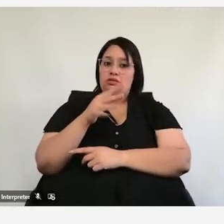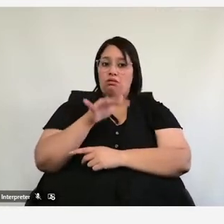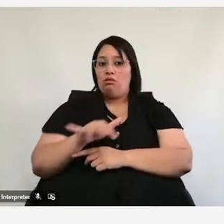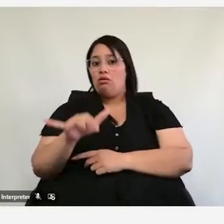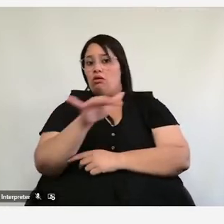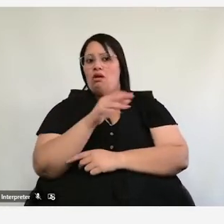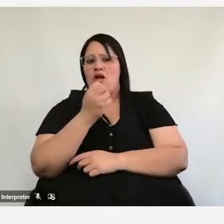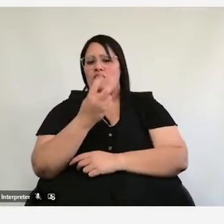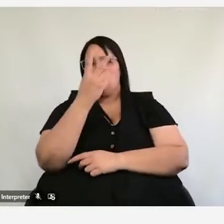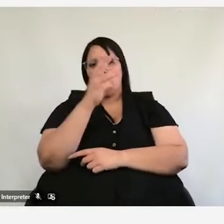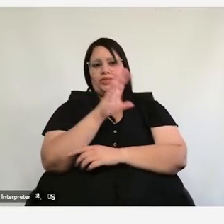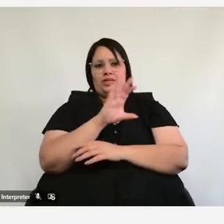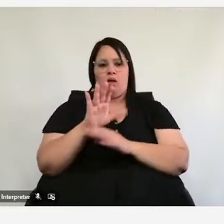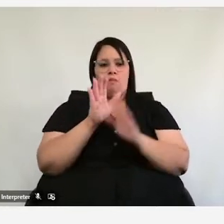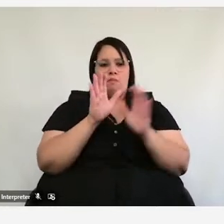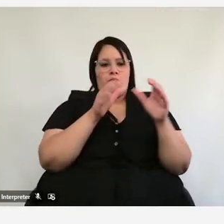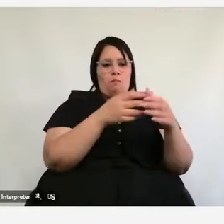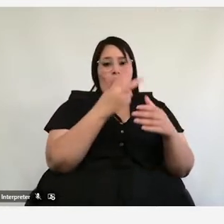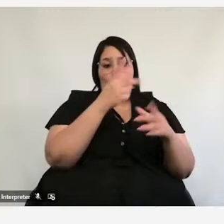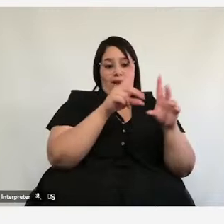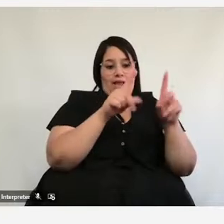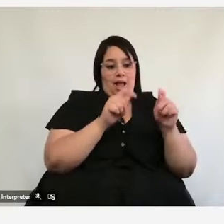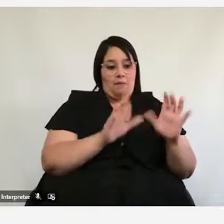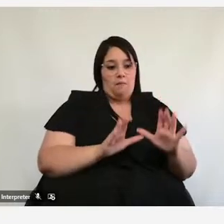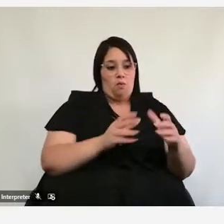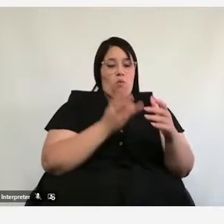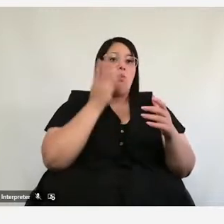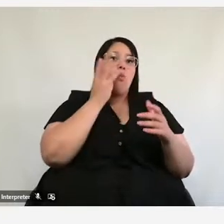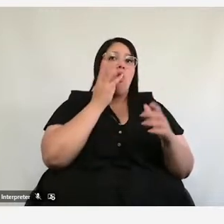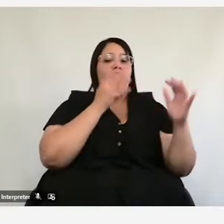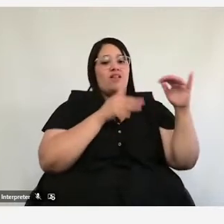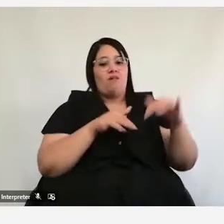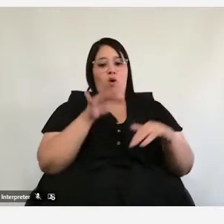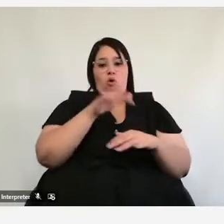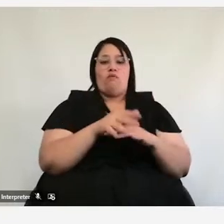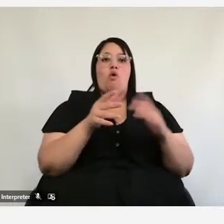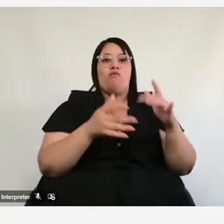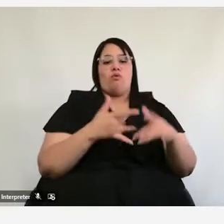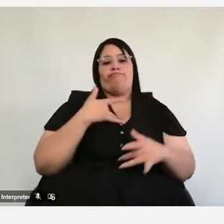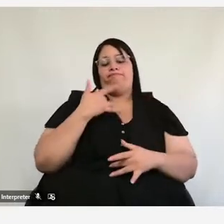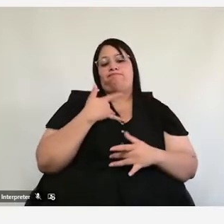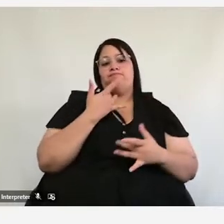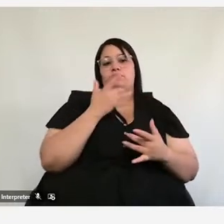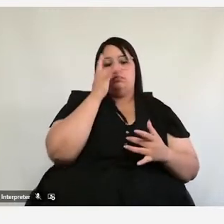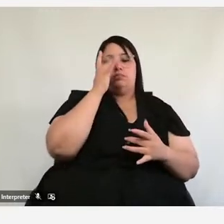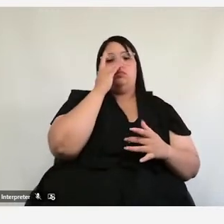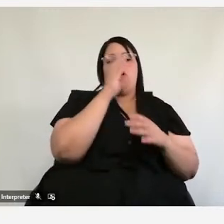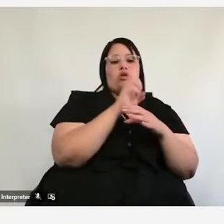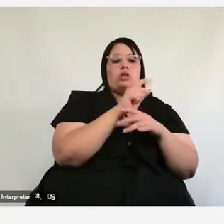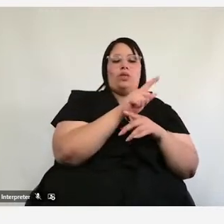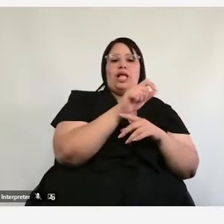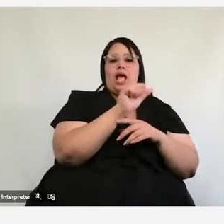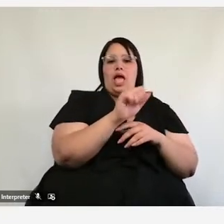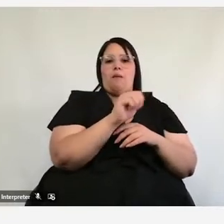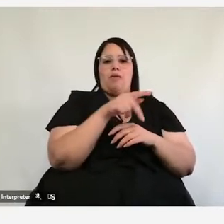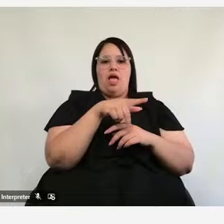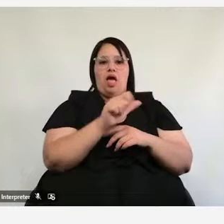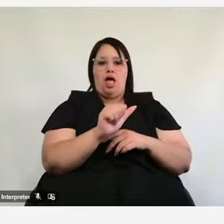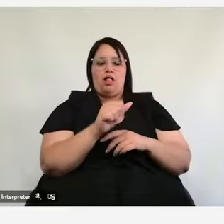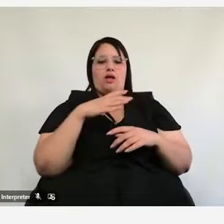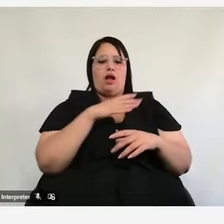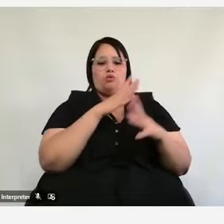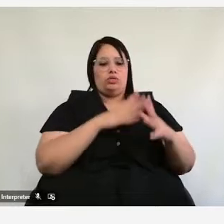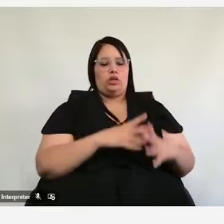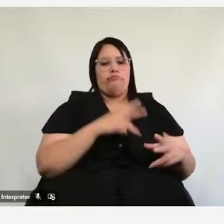two Western Capes, one Cape where the wine flows in Constantia, where DA MPLs and councillors dine in Camps